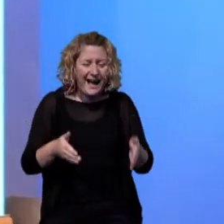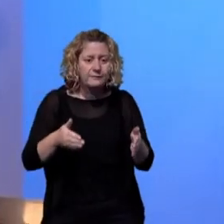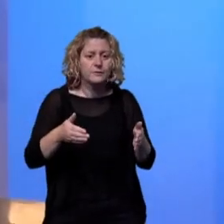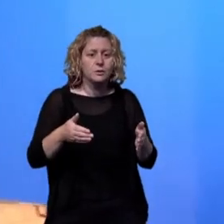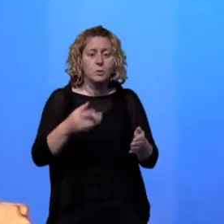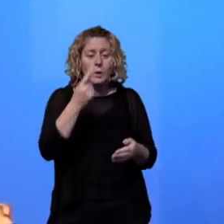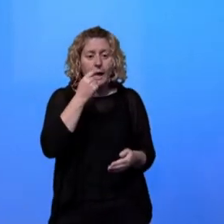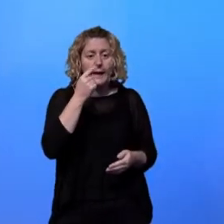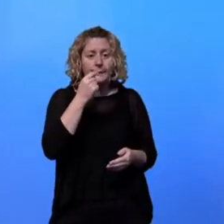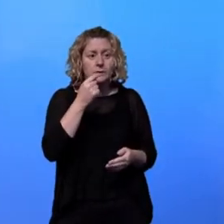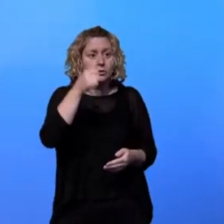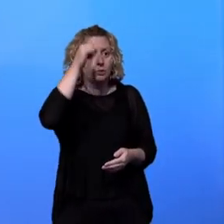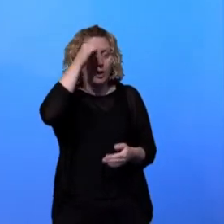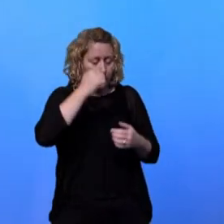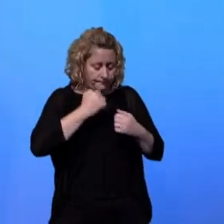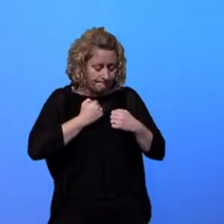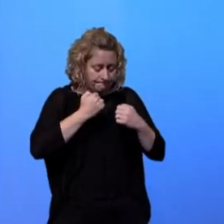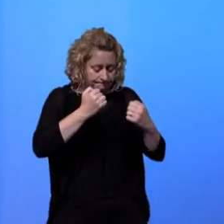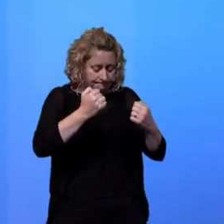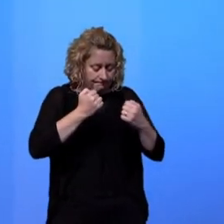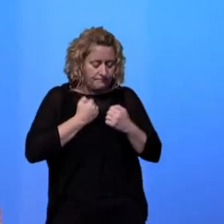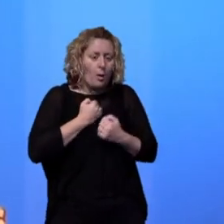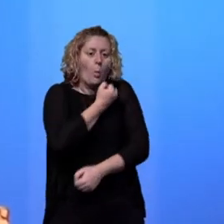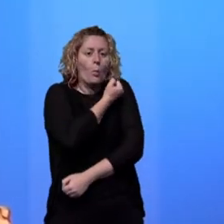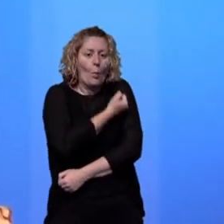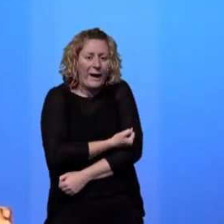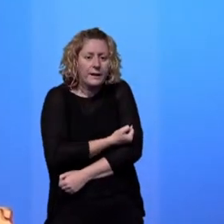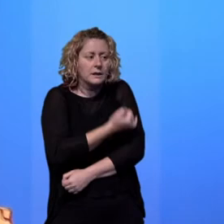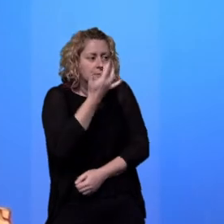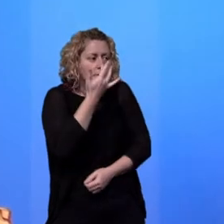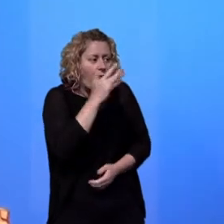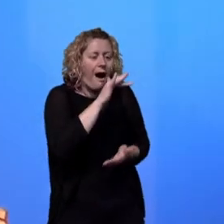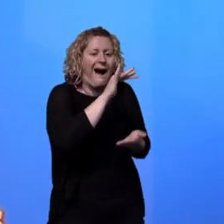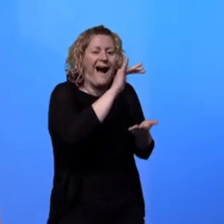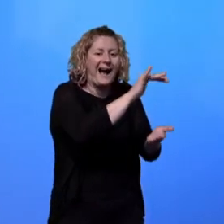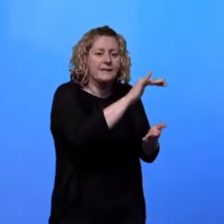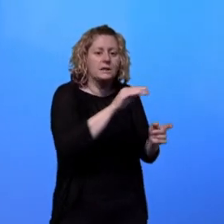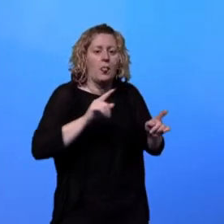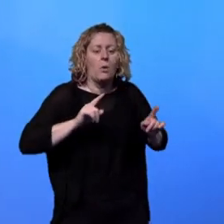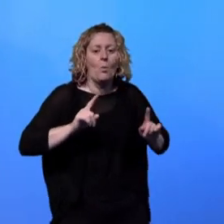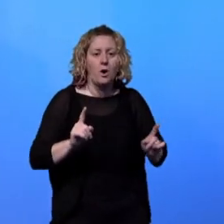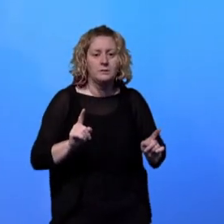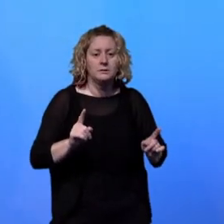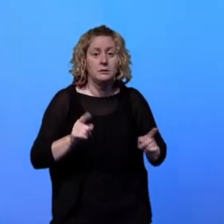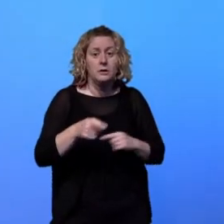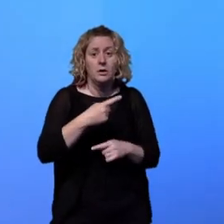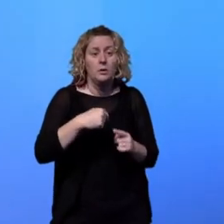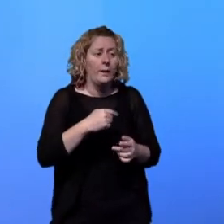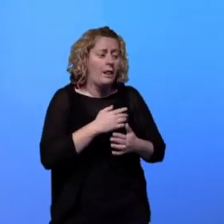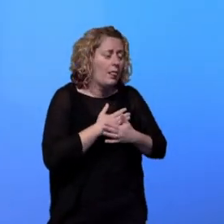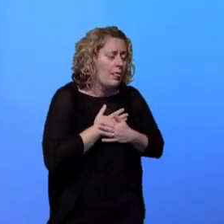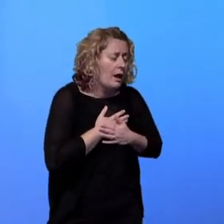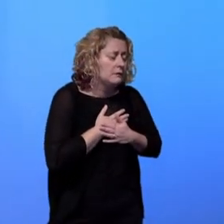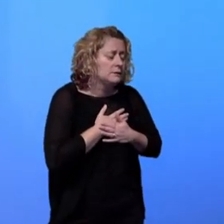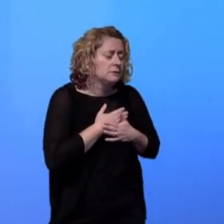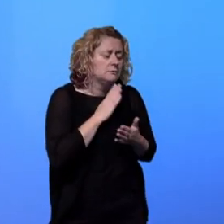to know what our weaknesses are, our idols. And the thing about our idols is we love them, we trust them, and we obey